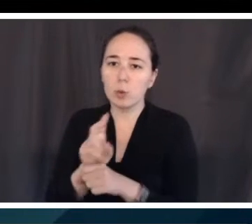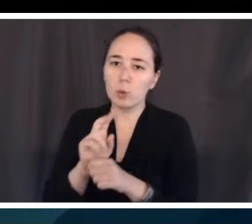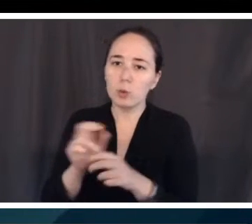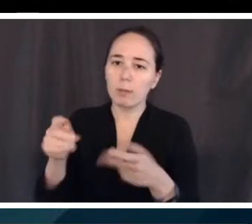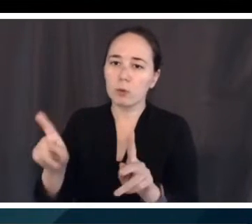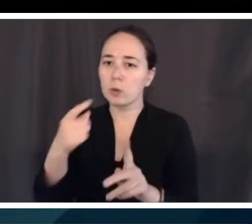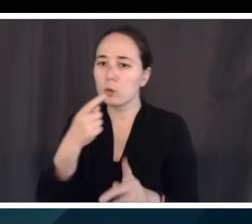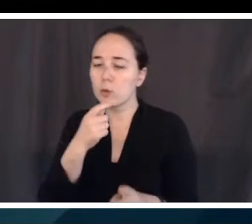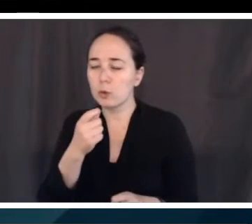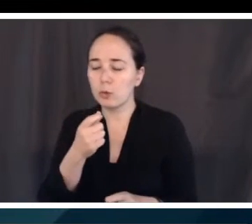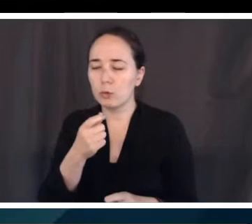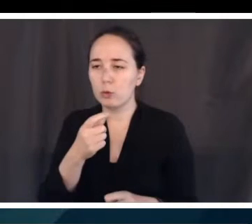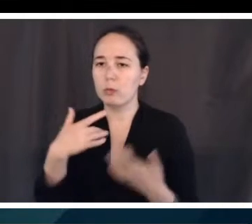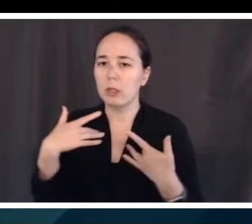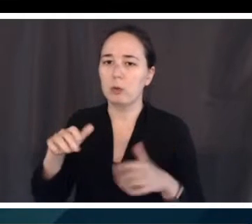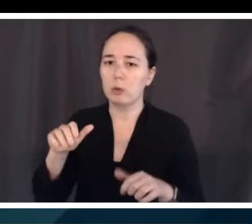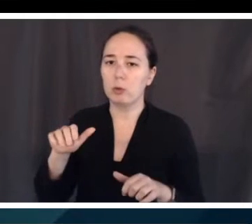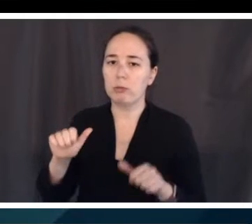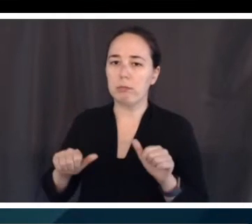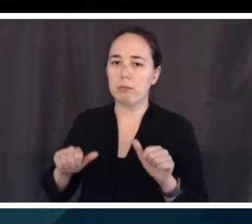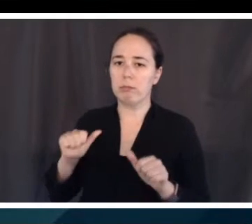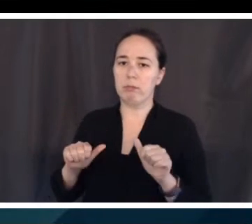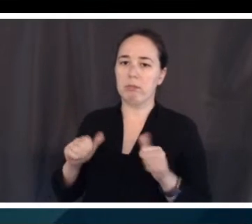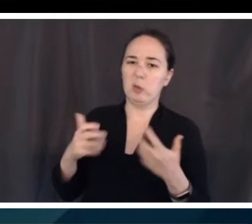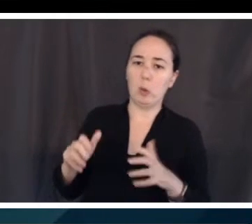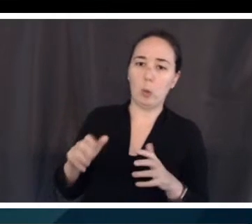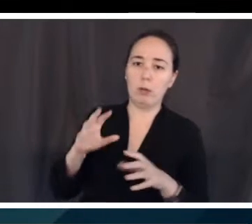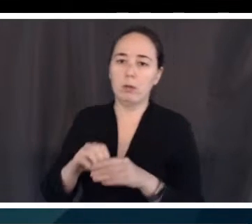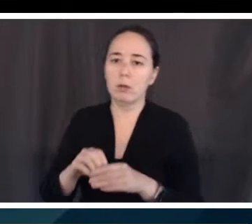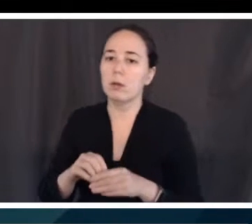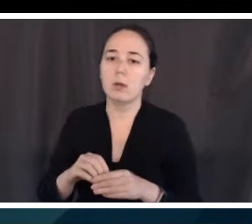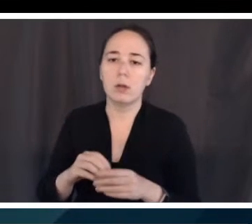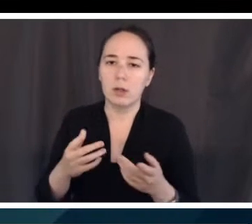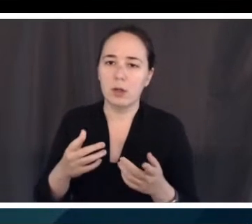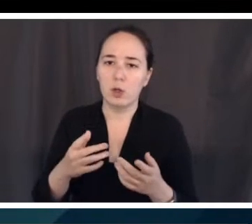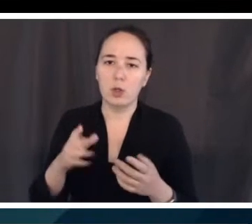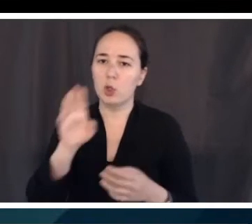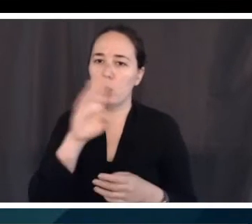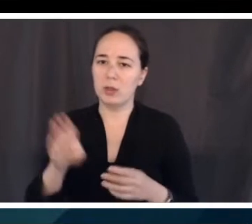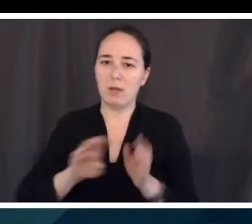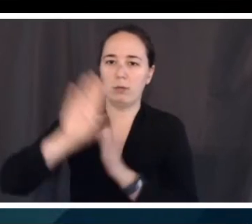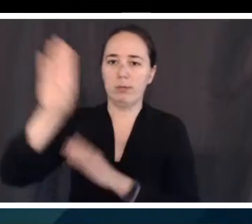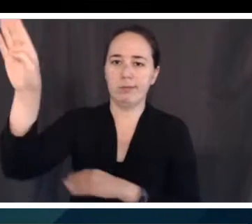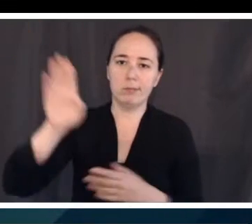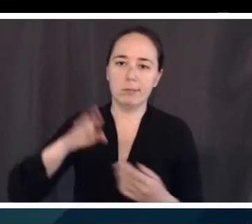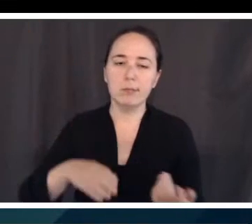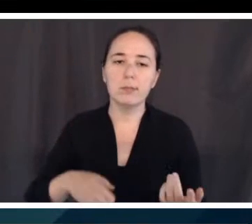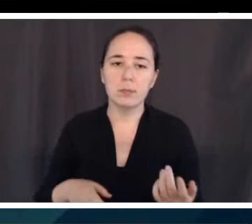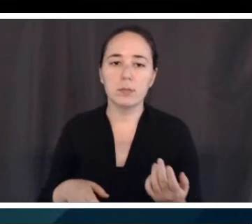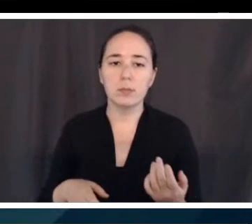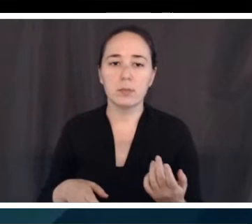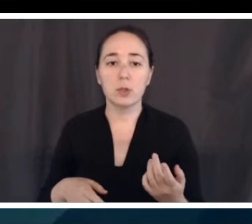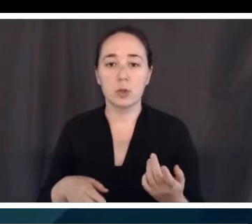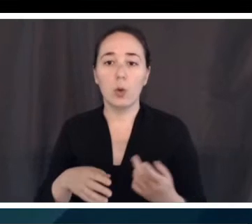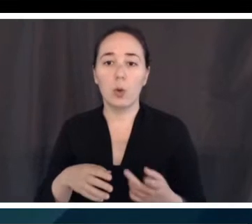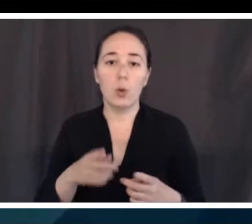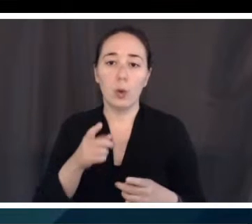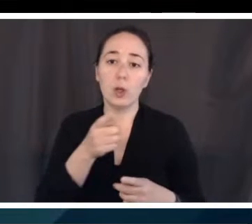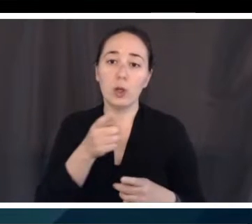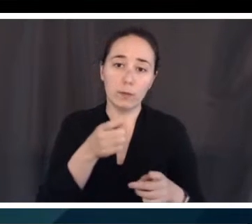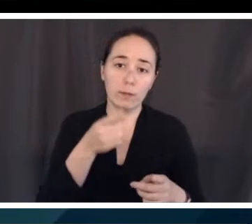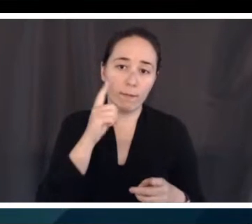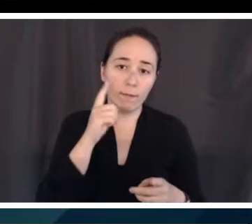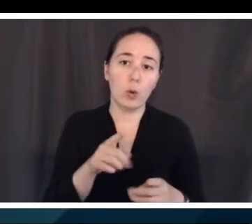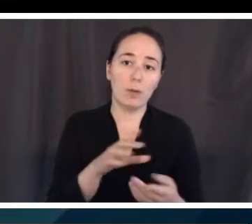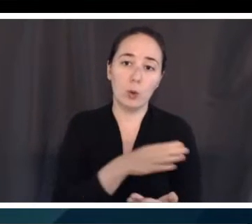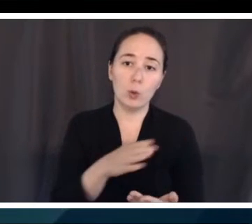that talent can only take you so far, right? So like it needs to be a marriage between in your case, like really